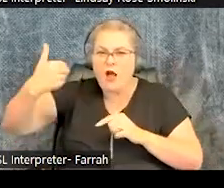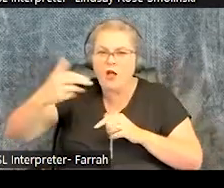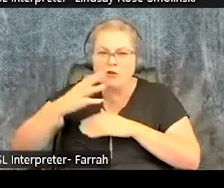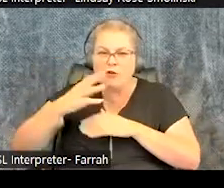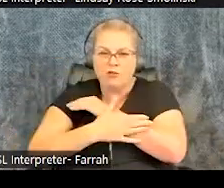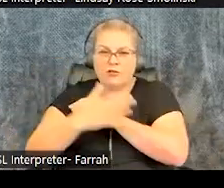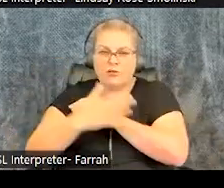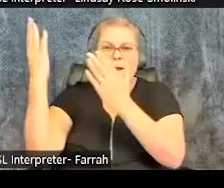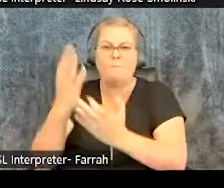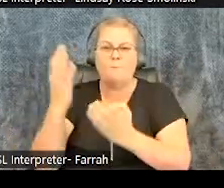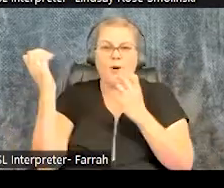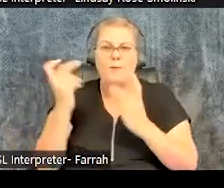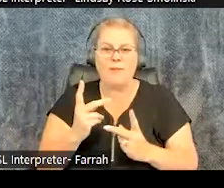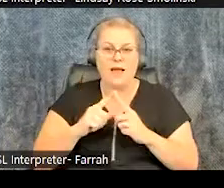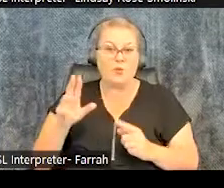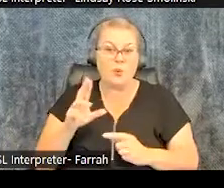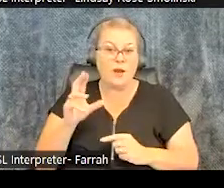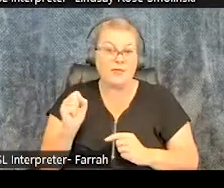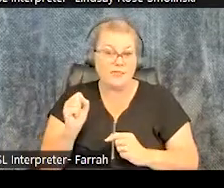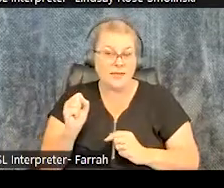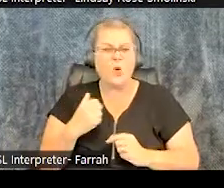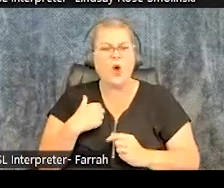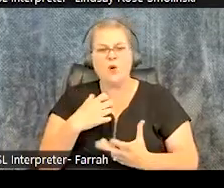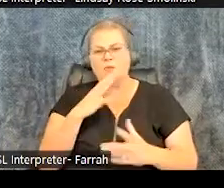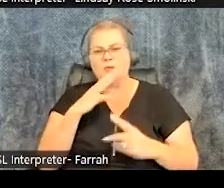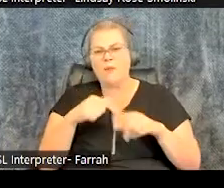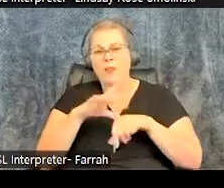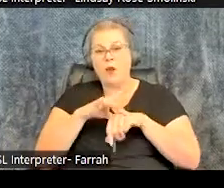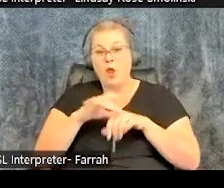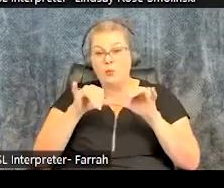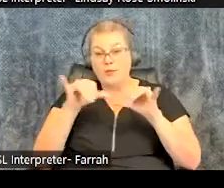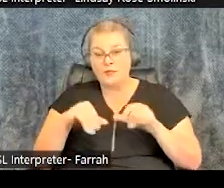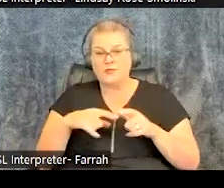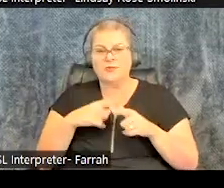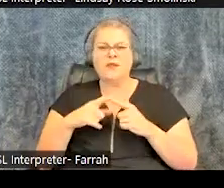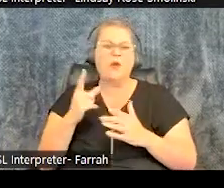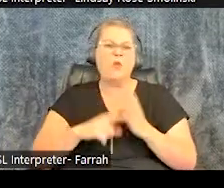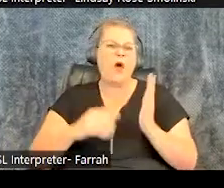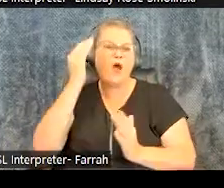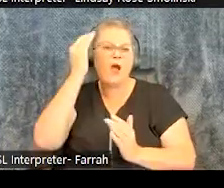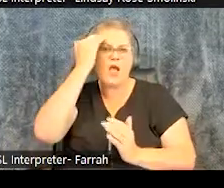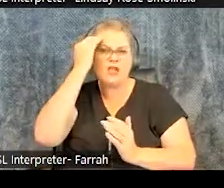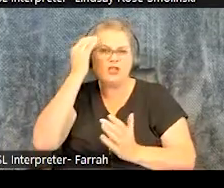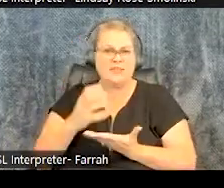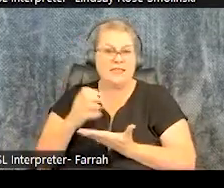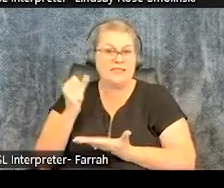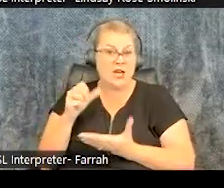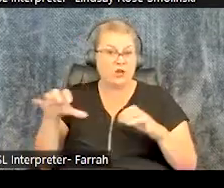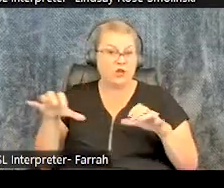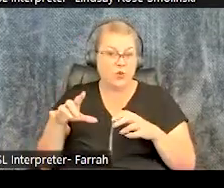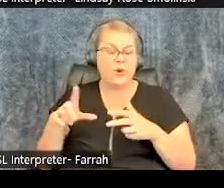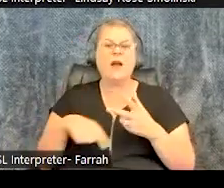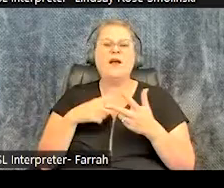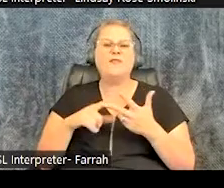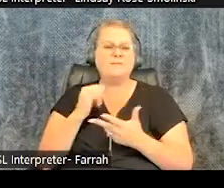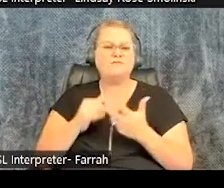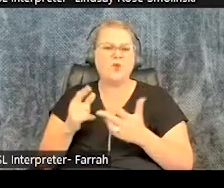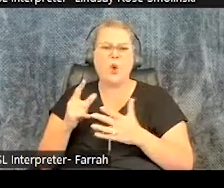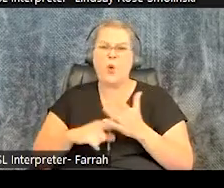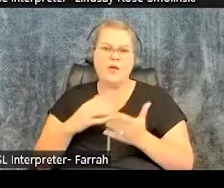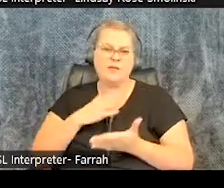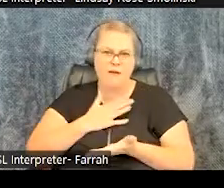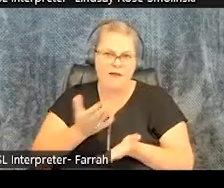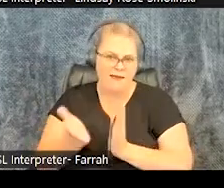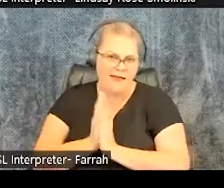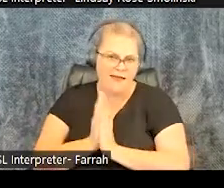talk to you a little bit about the global systems and then what Conscious Container is doing. And then lastly, what is the ask that I have of all